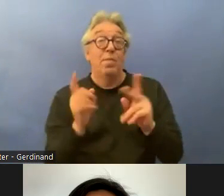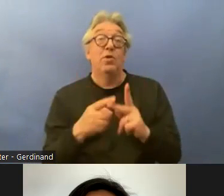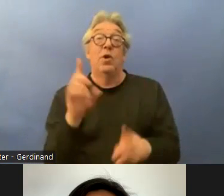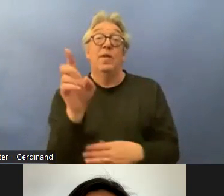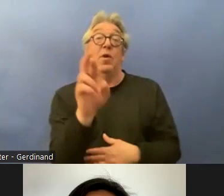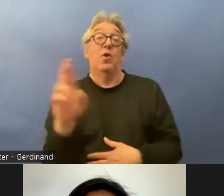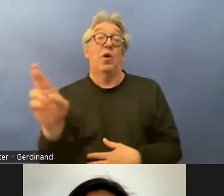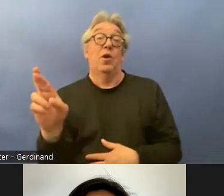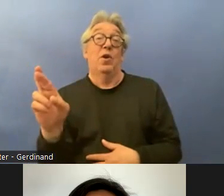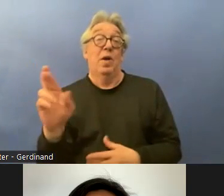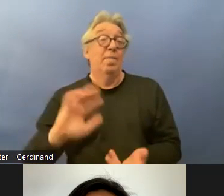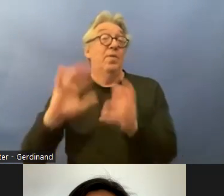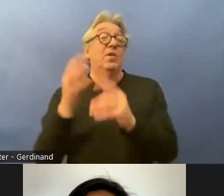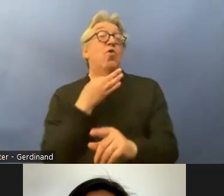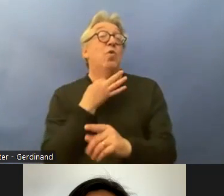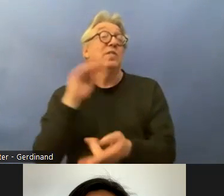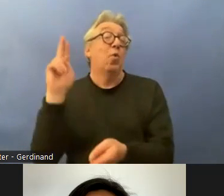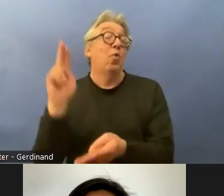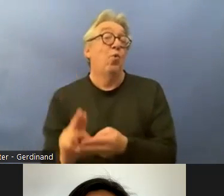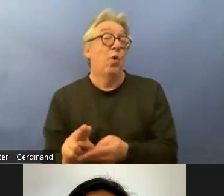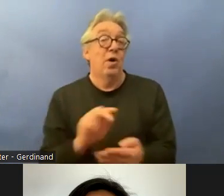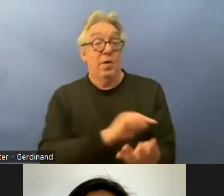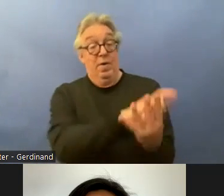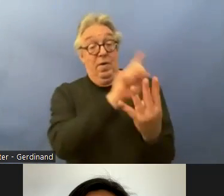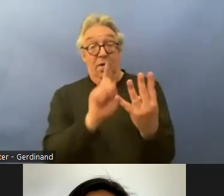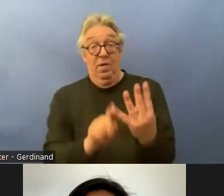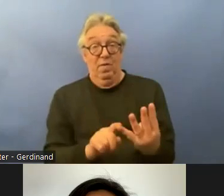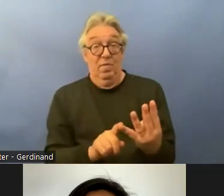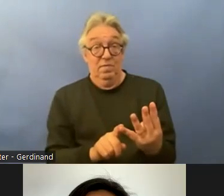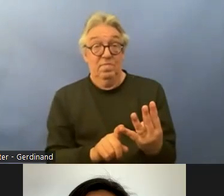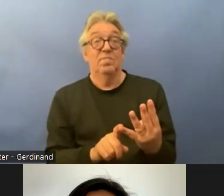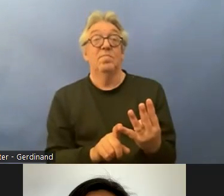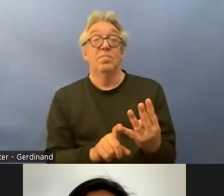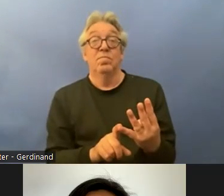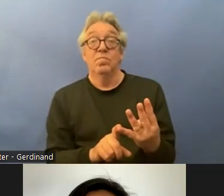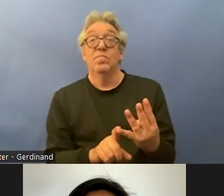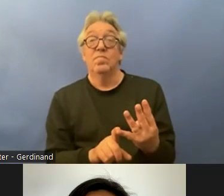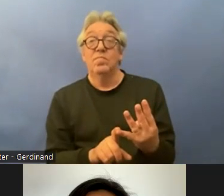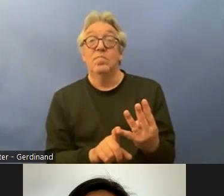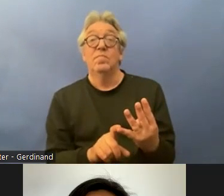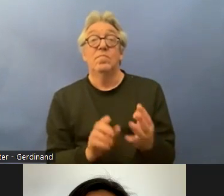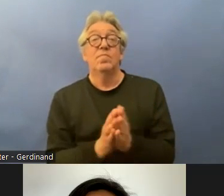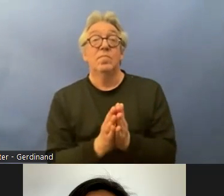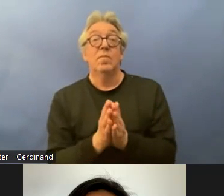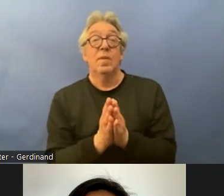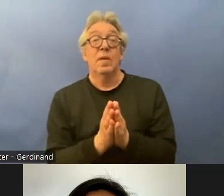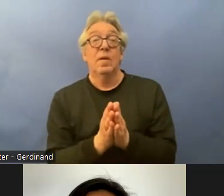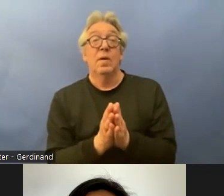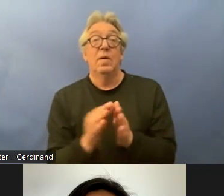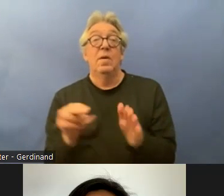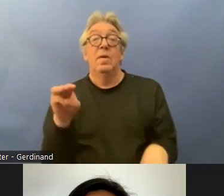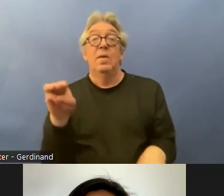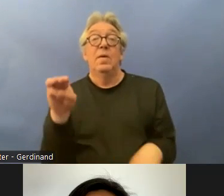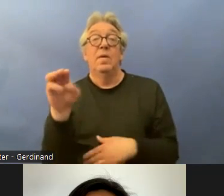Move on, we will have Ms. Notani Gregorius. She's working with OSHA.